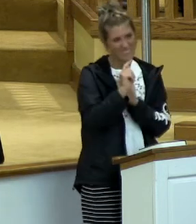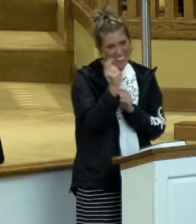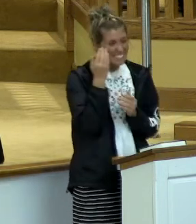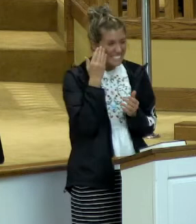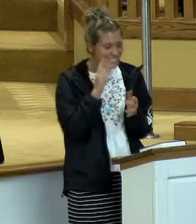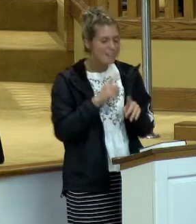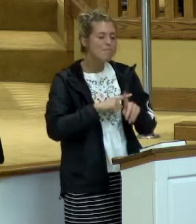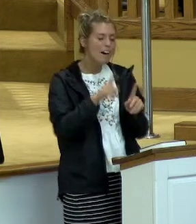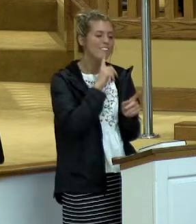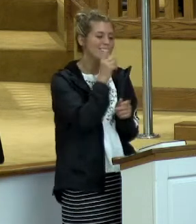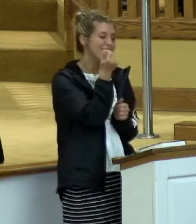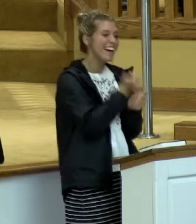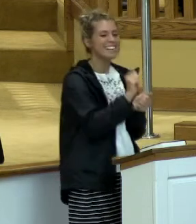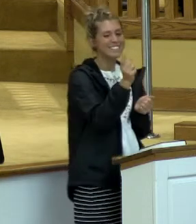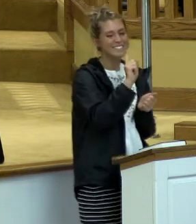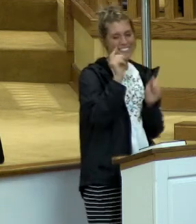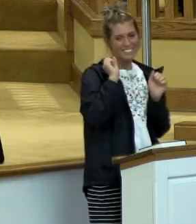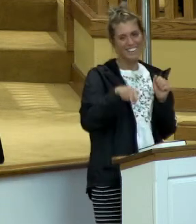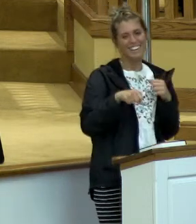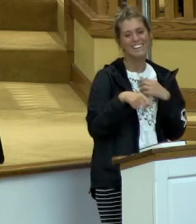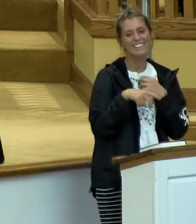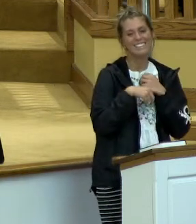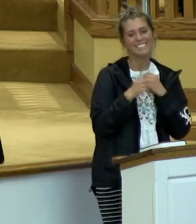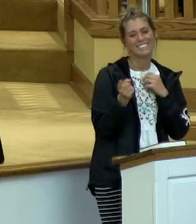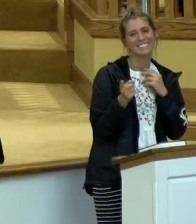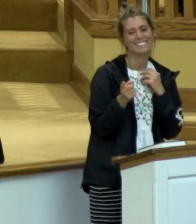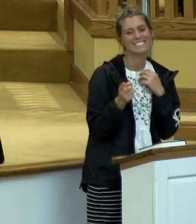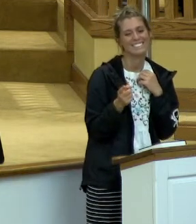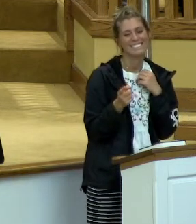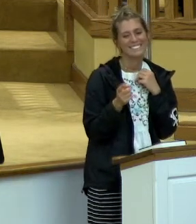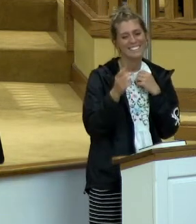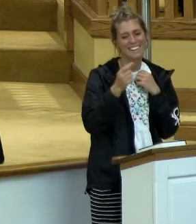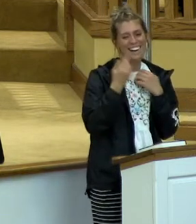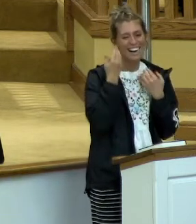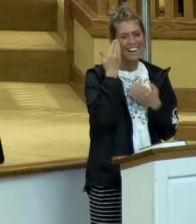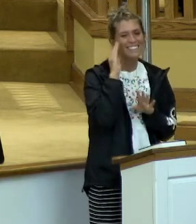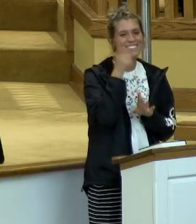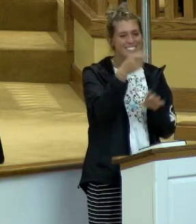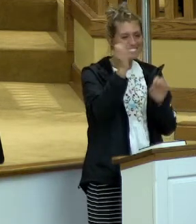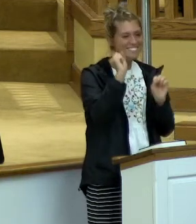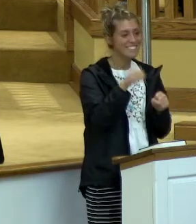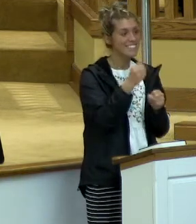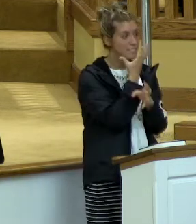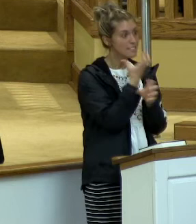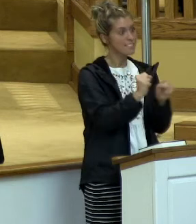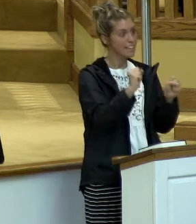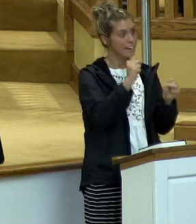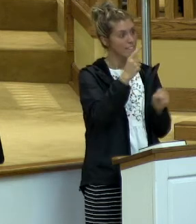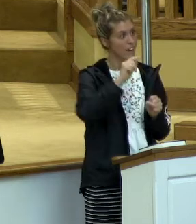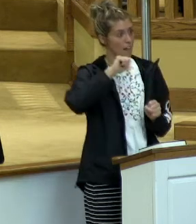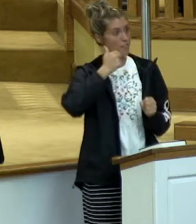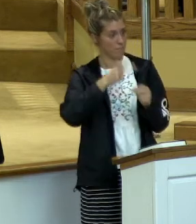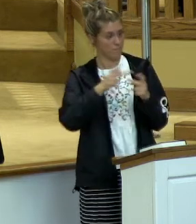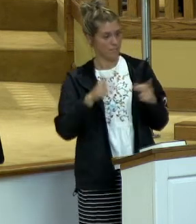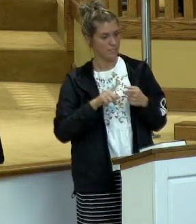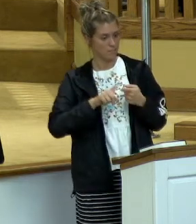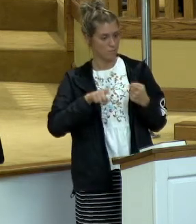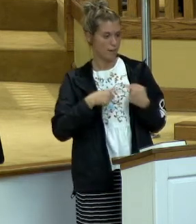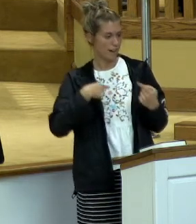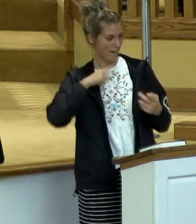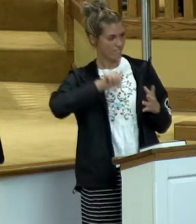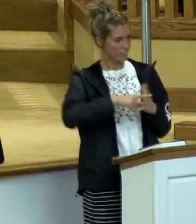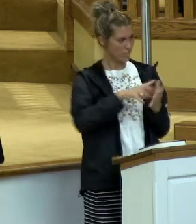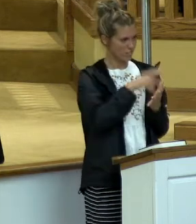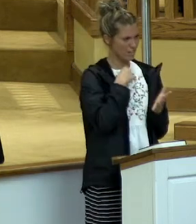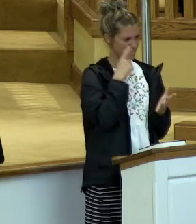know, you can have it in just about any place. But I didn't know that you could get saved other places when I first got into